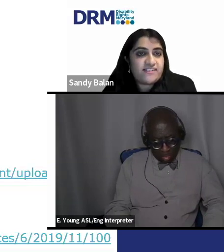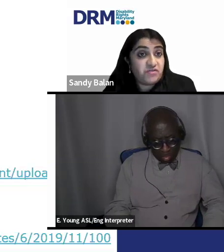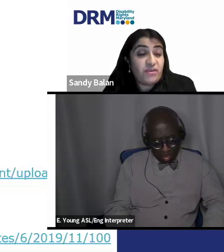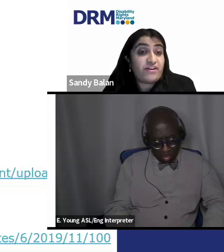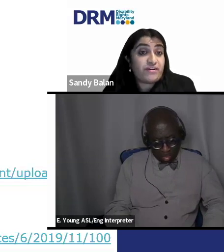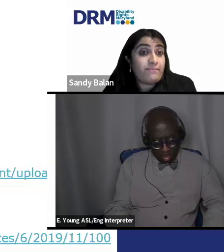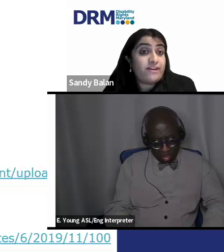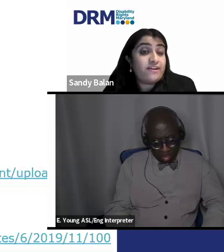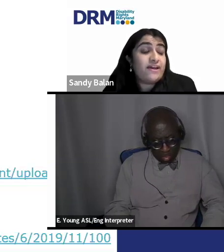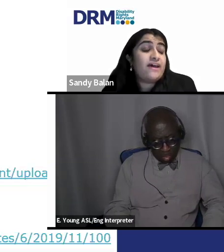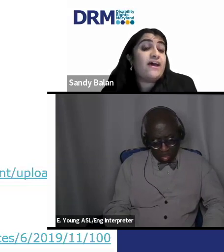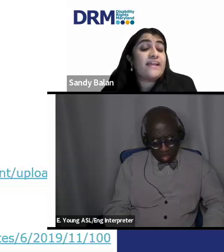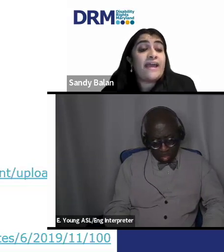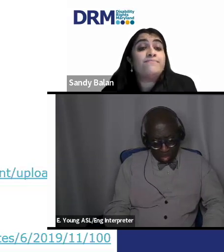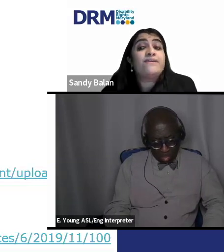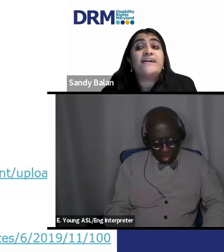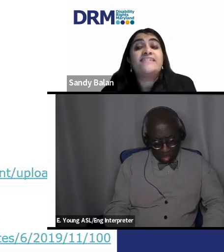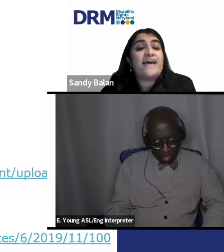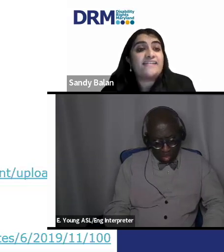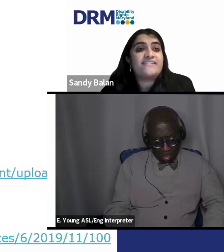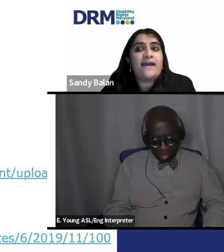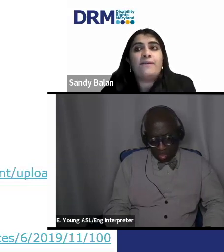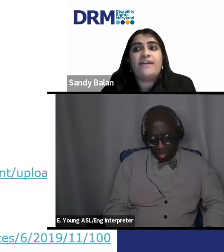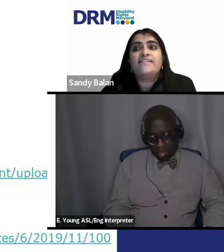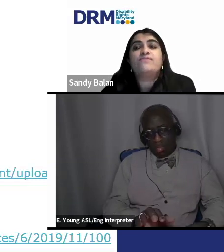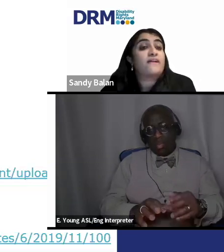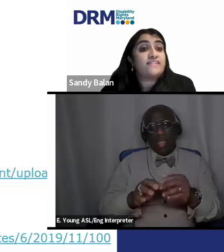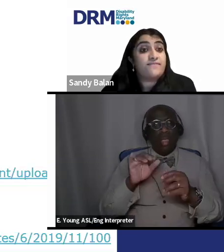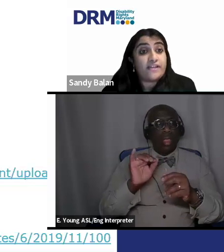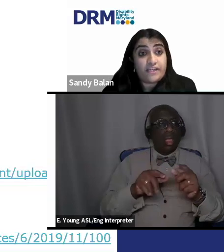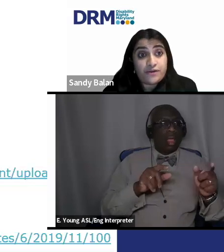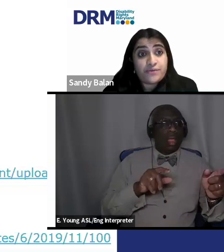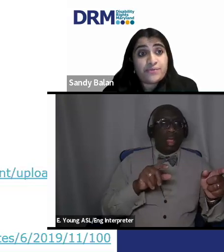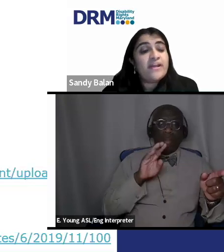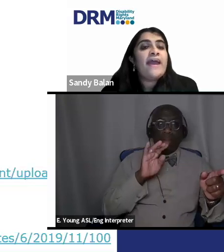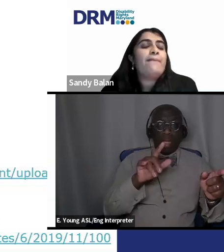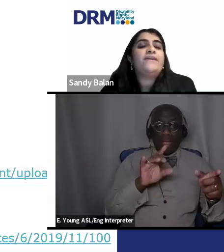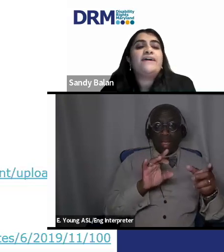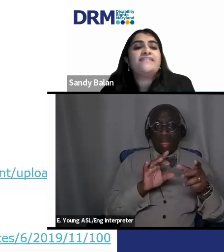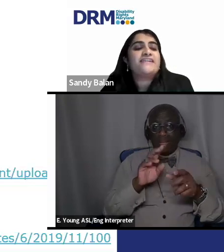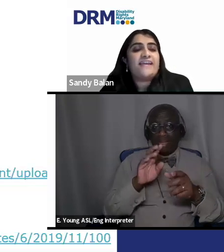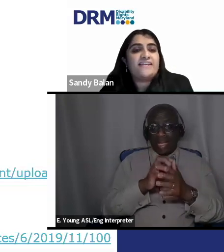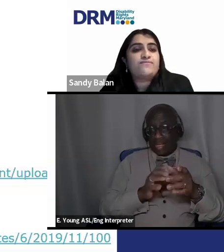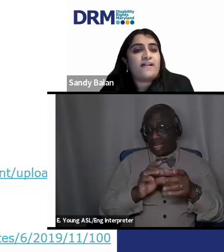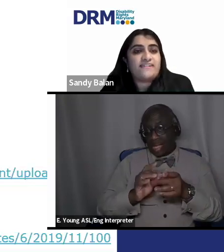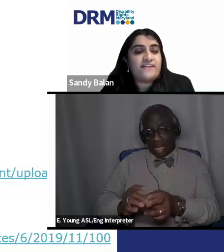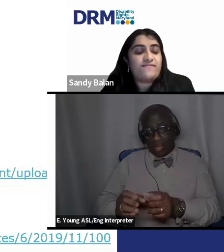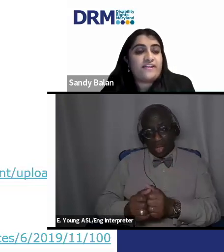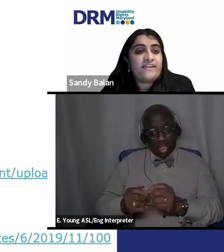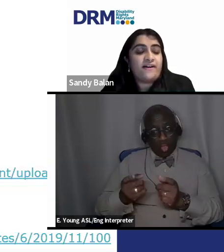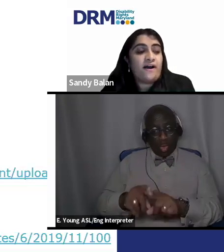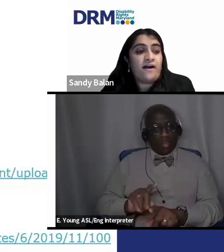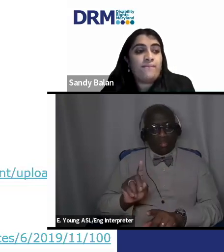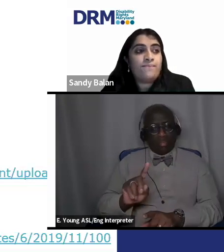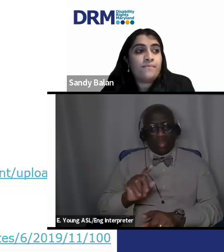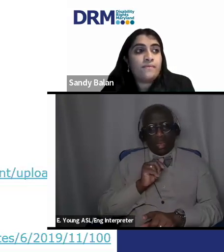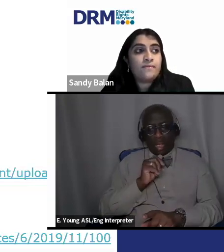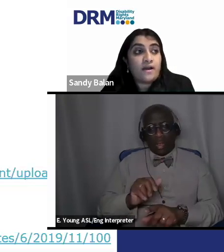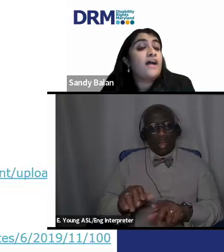bill text to the agreement. Again, because SDM is relatively new and because it is